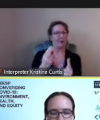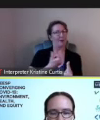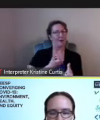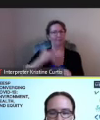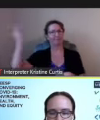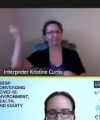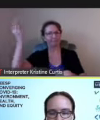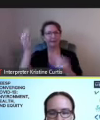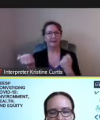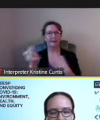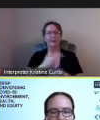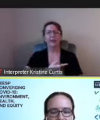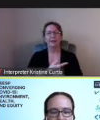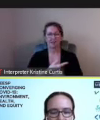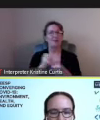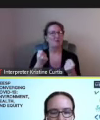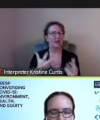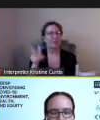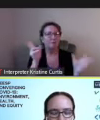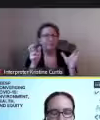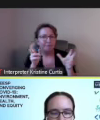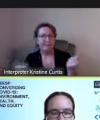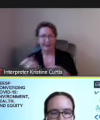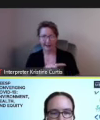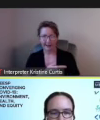on this call today. Next slide, please.